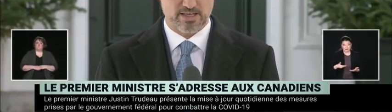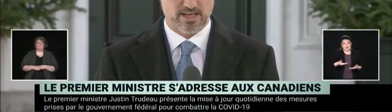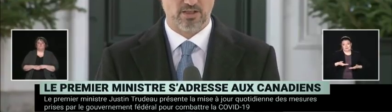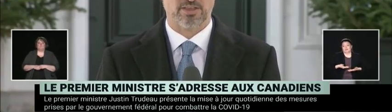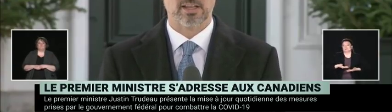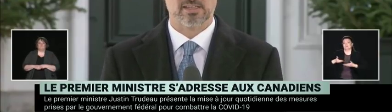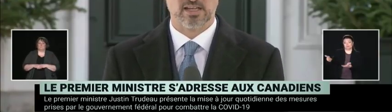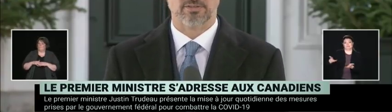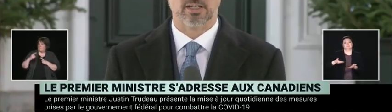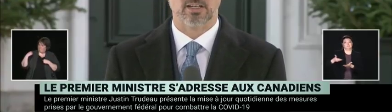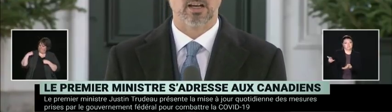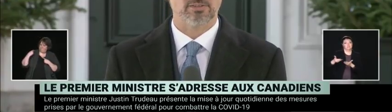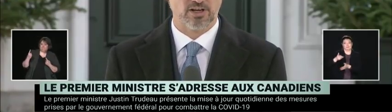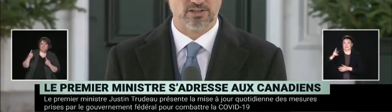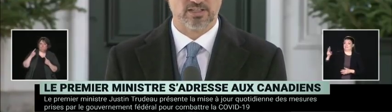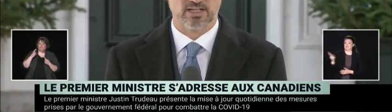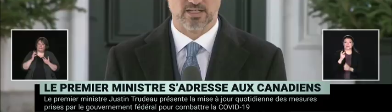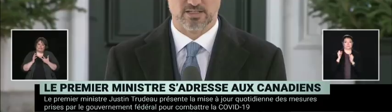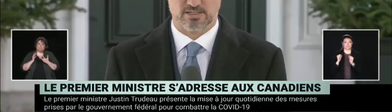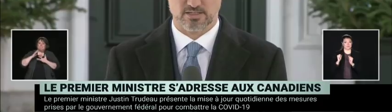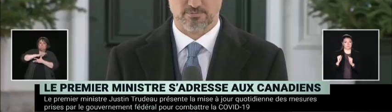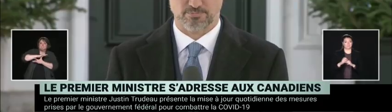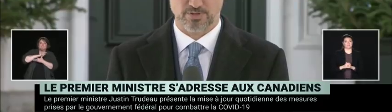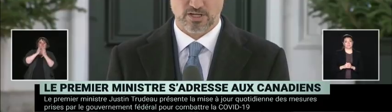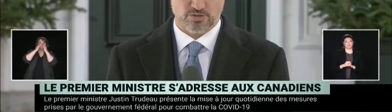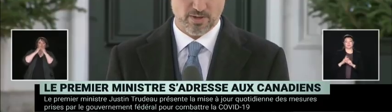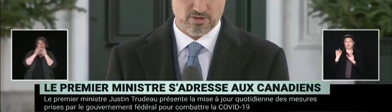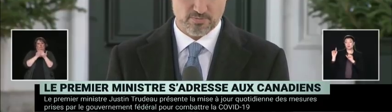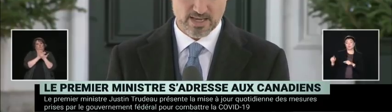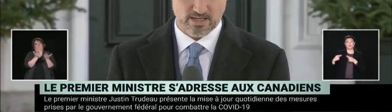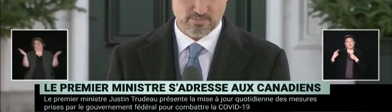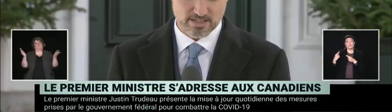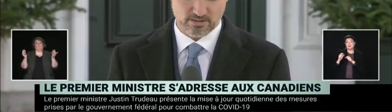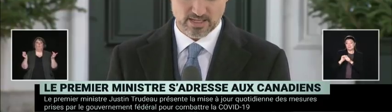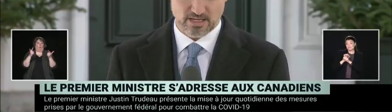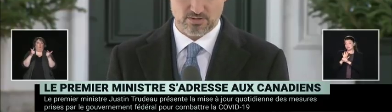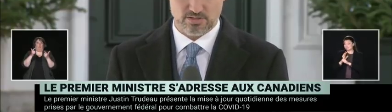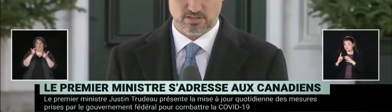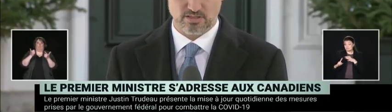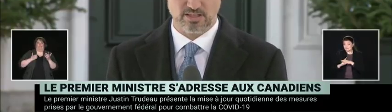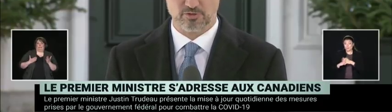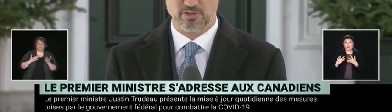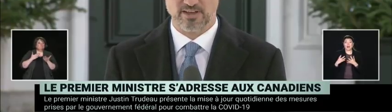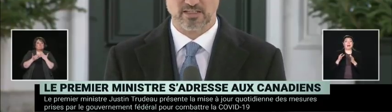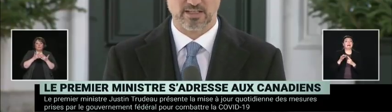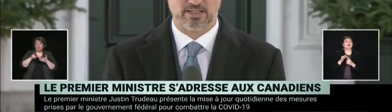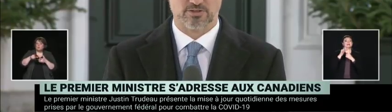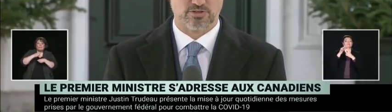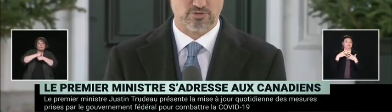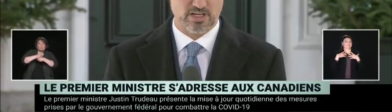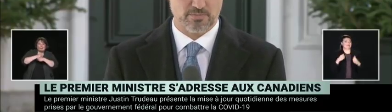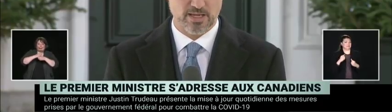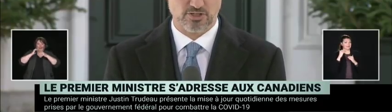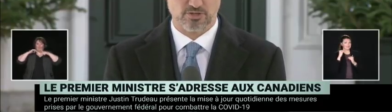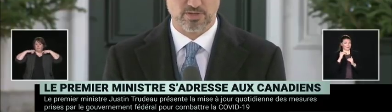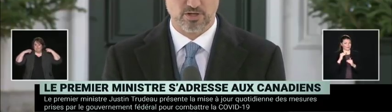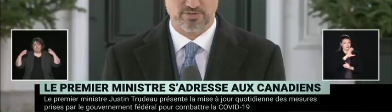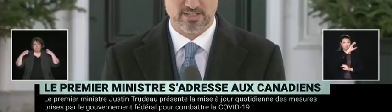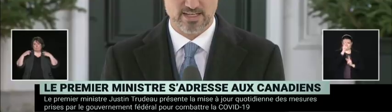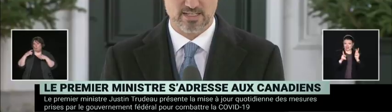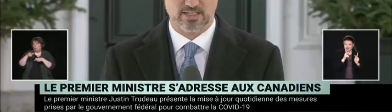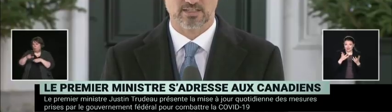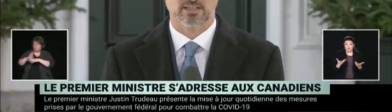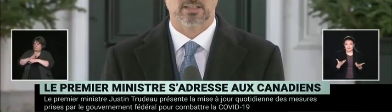has been the health and safety of all Canadians. So whether you're making medical gowns, delivering ventilators, or treating a patient